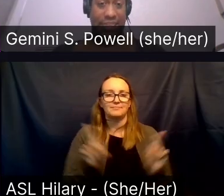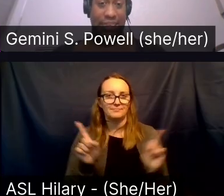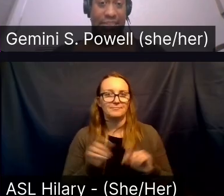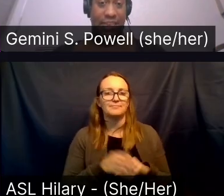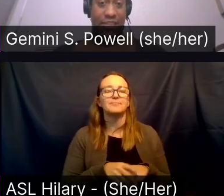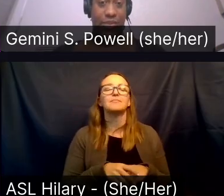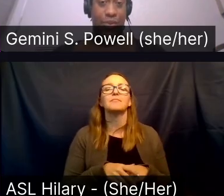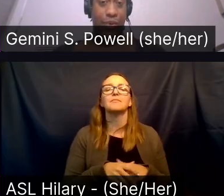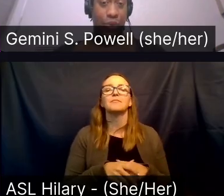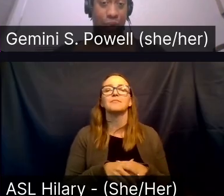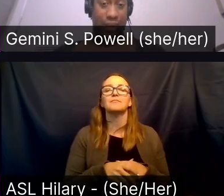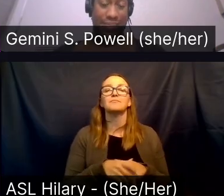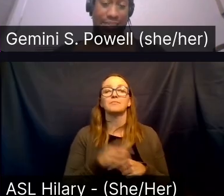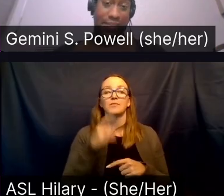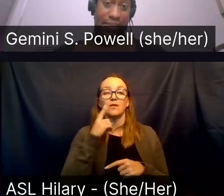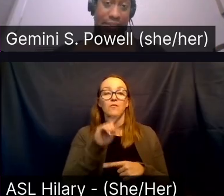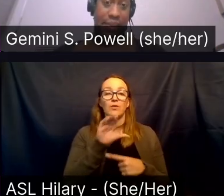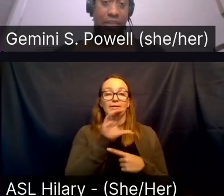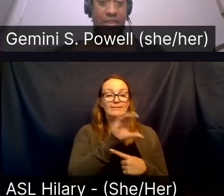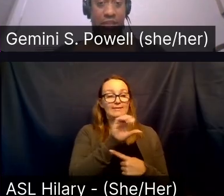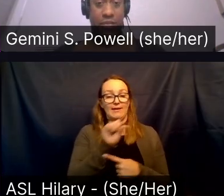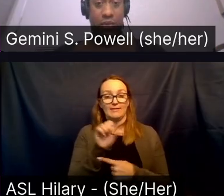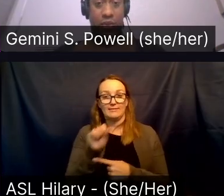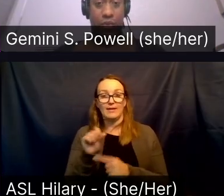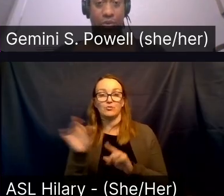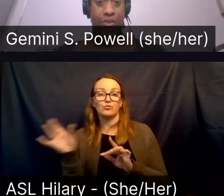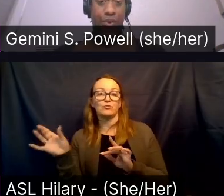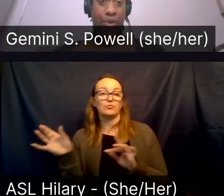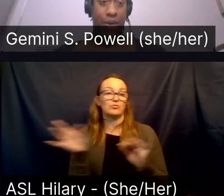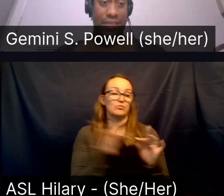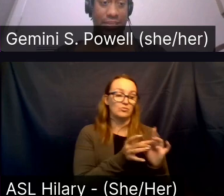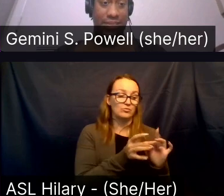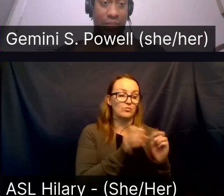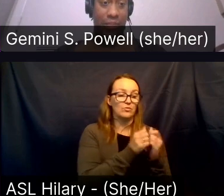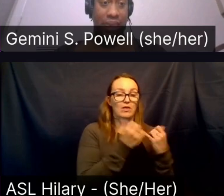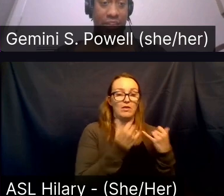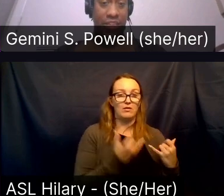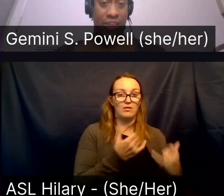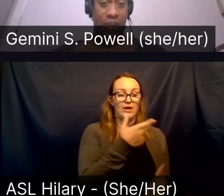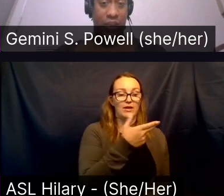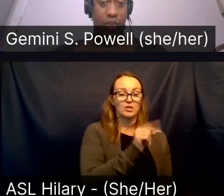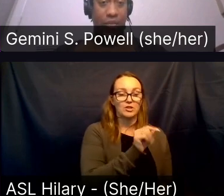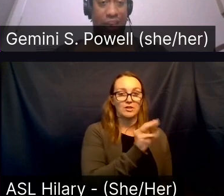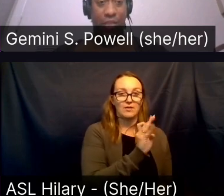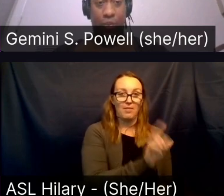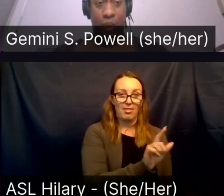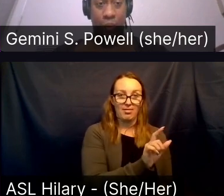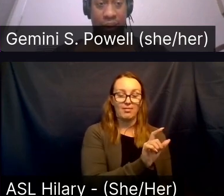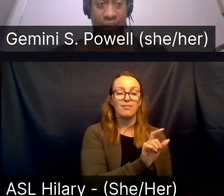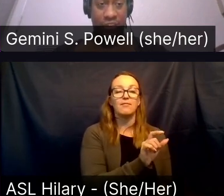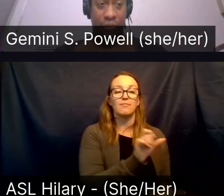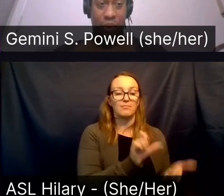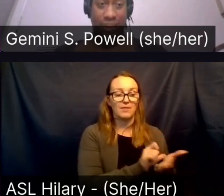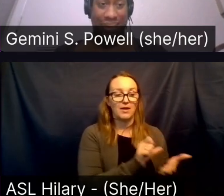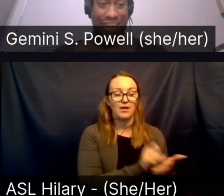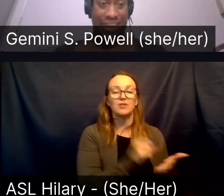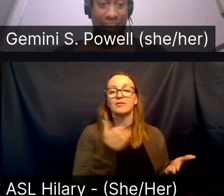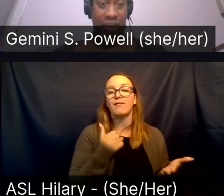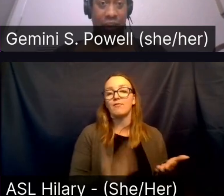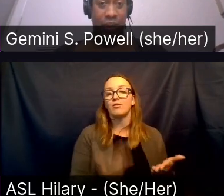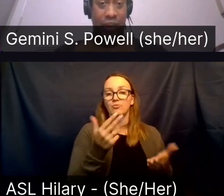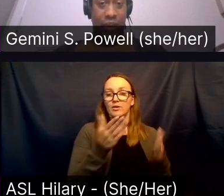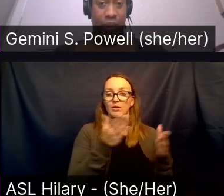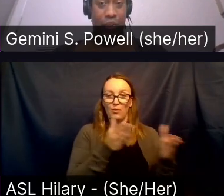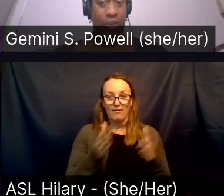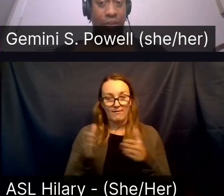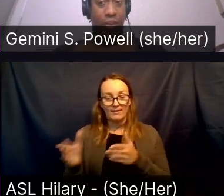connect the CSS to your existing HTML code, to your existing page, you've got 3 ways of pulling that